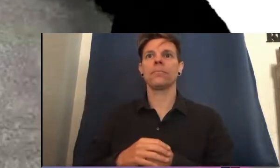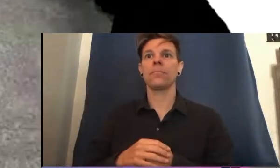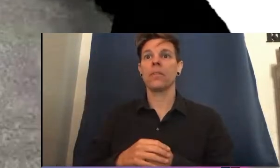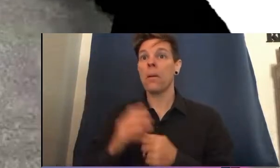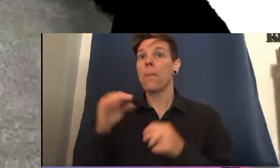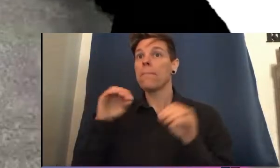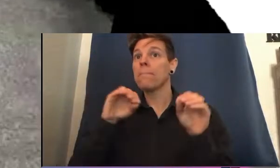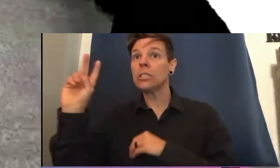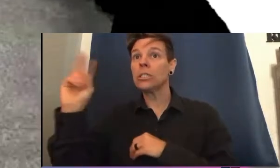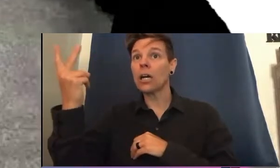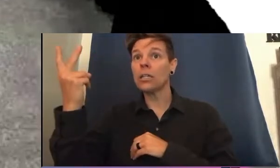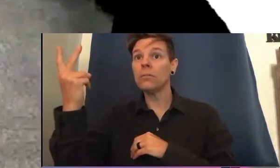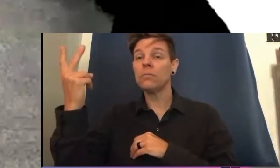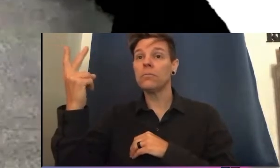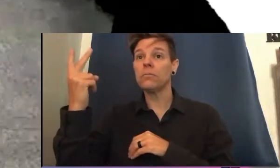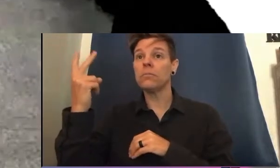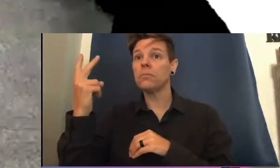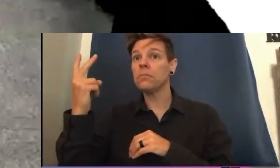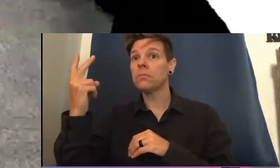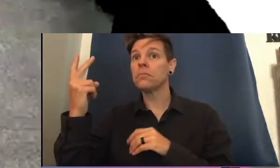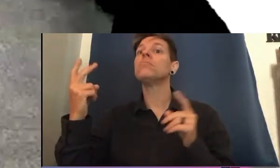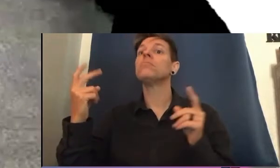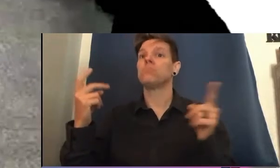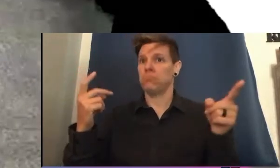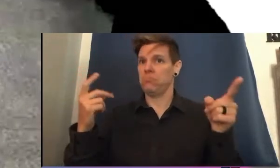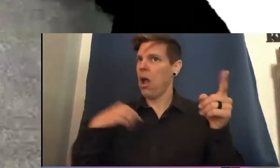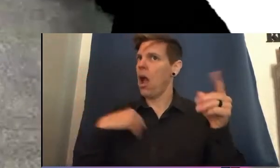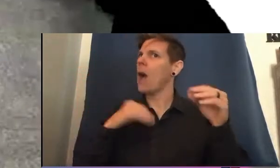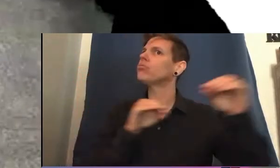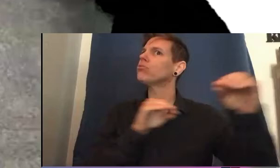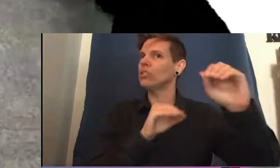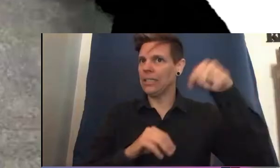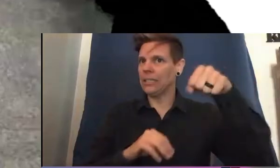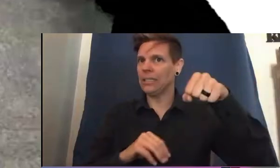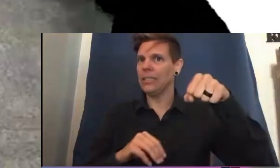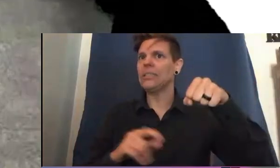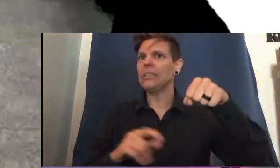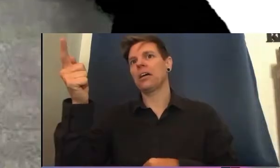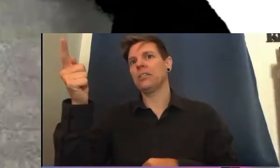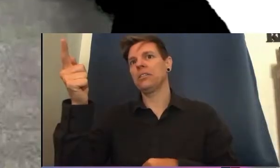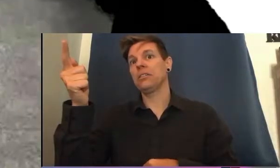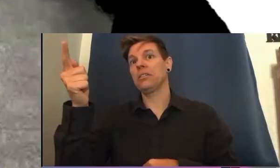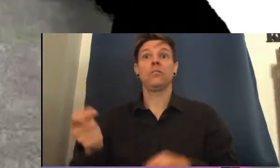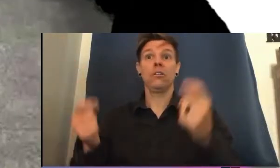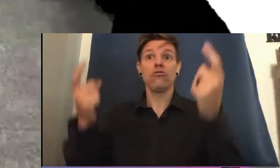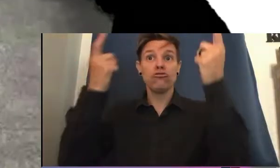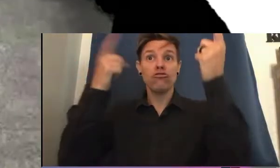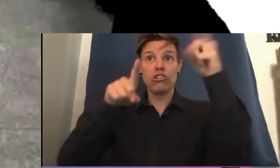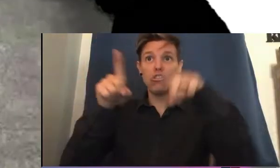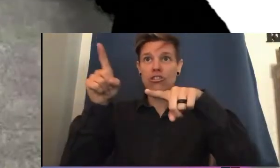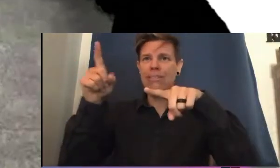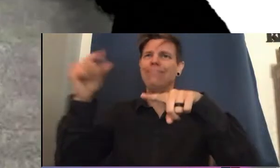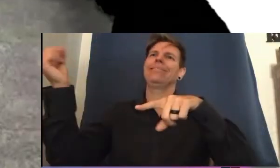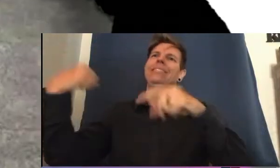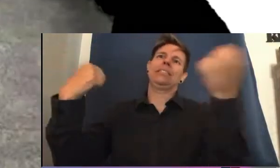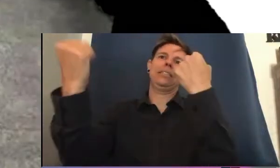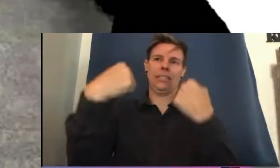So moved. Second. All in favor? Aye. Okay.